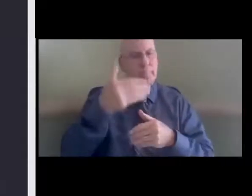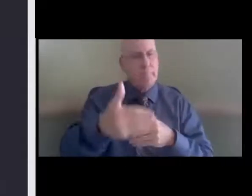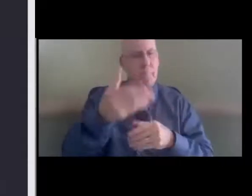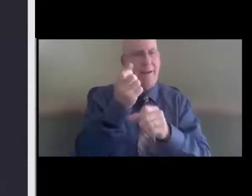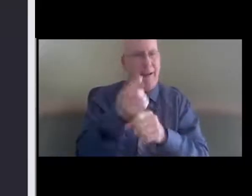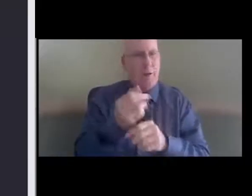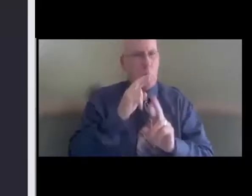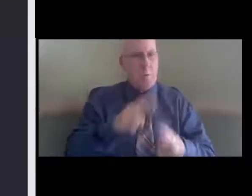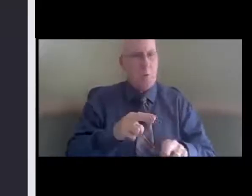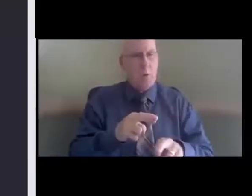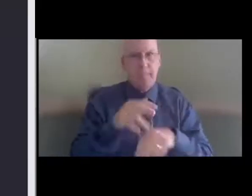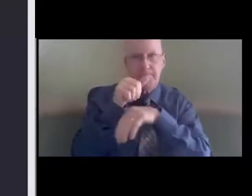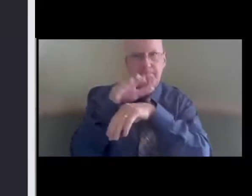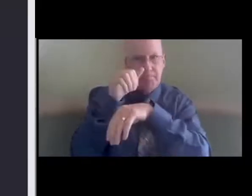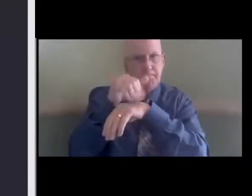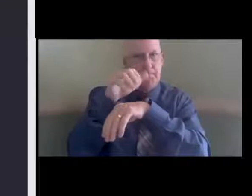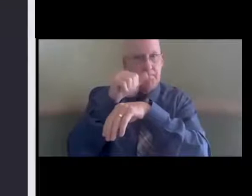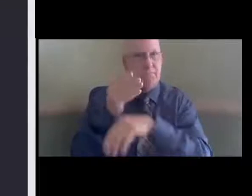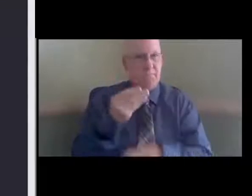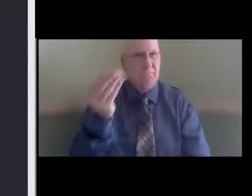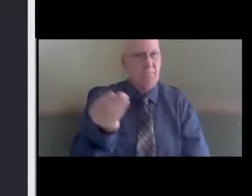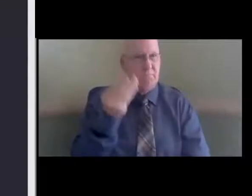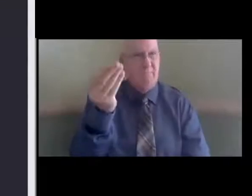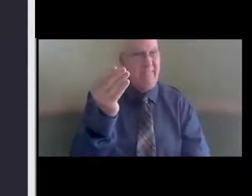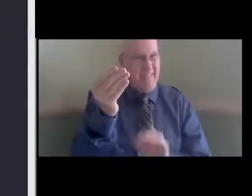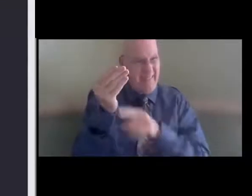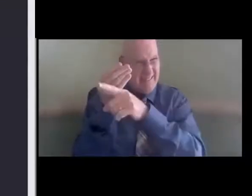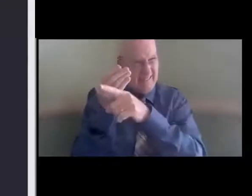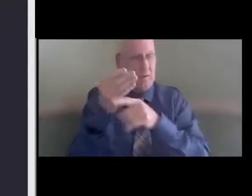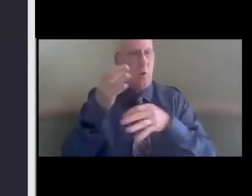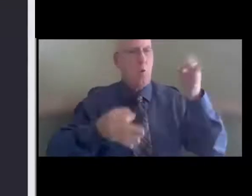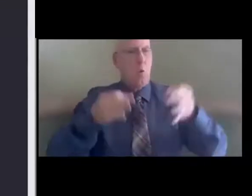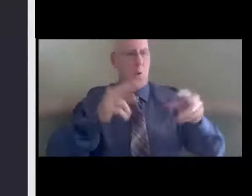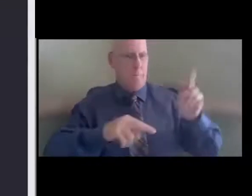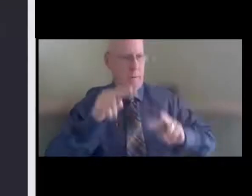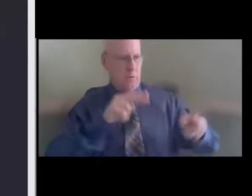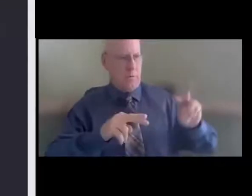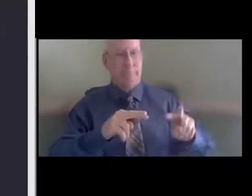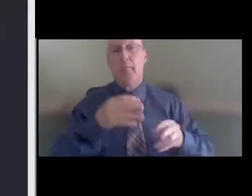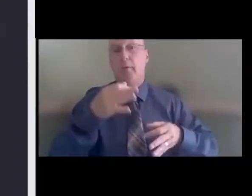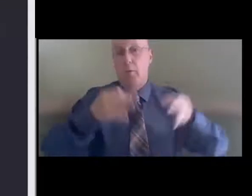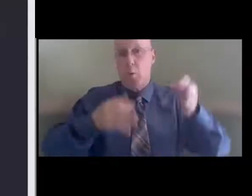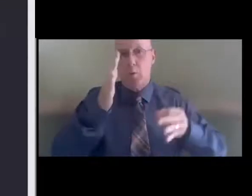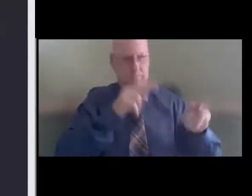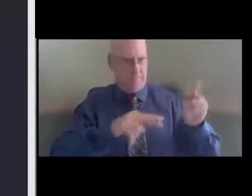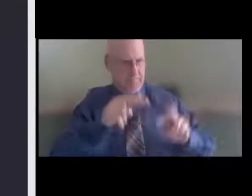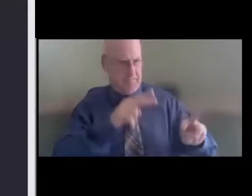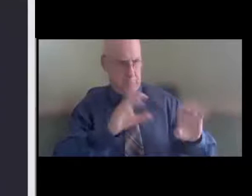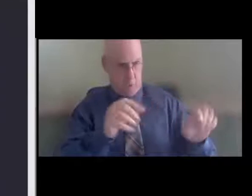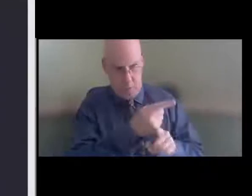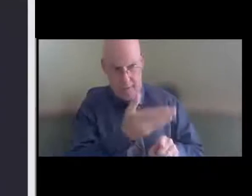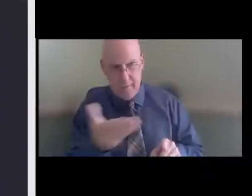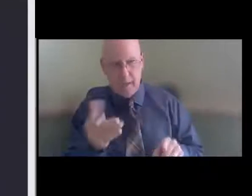that are submitted. So this is some of that court monitoring that I mentioned. So the court making sure that you're doing what you're supposed to be